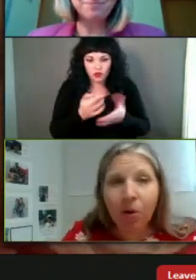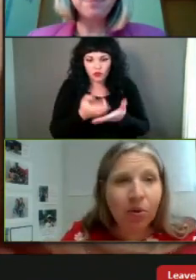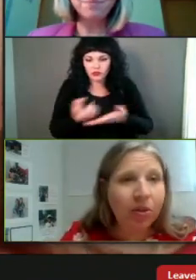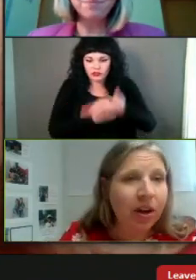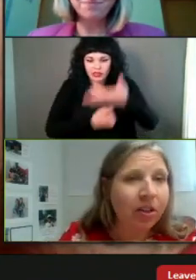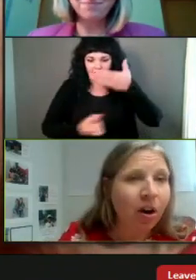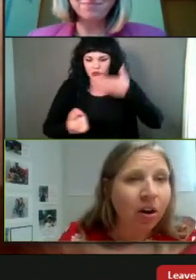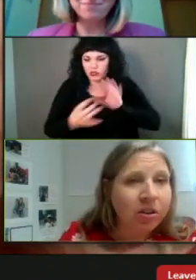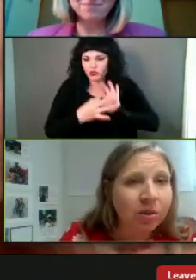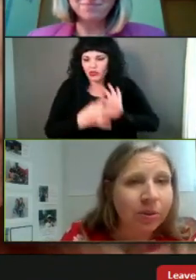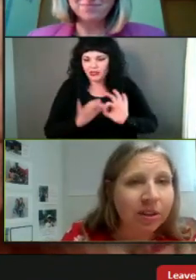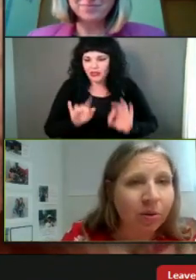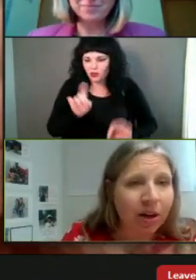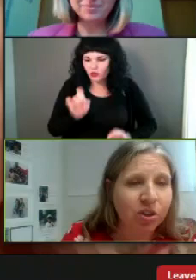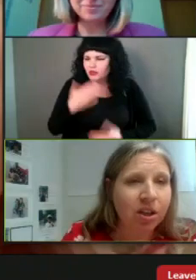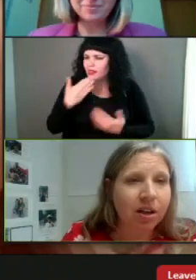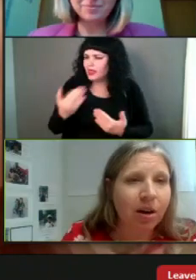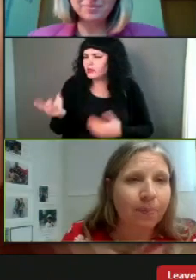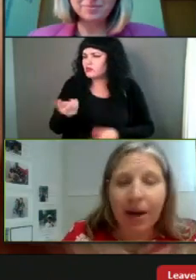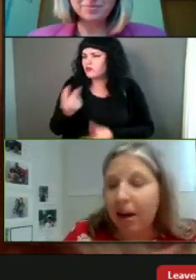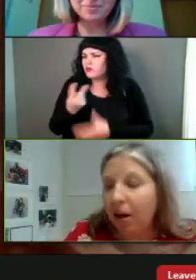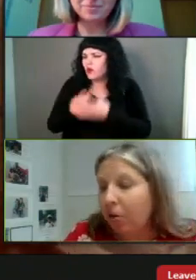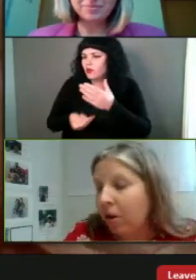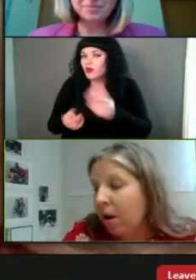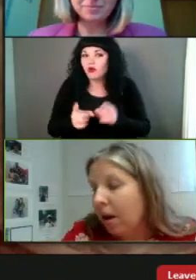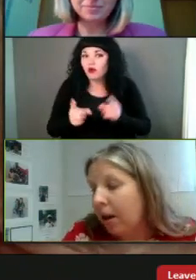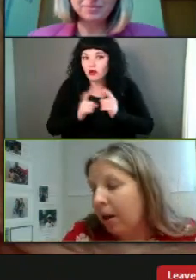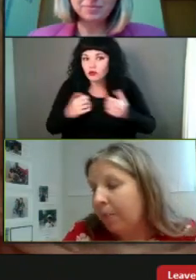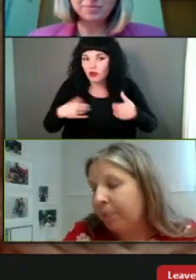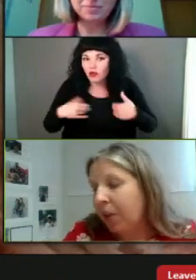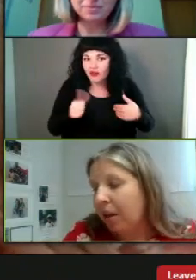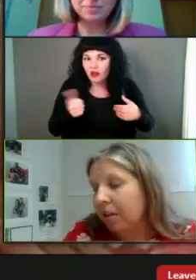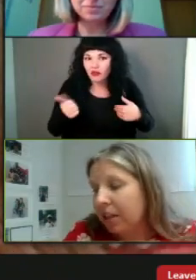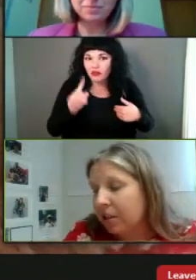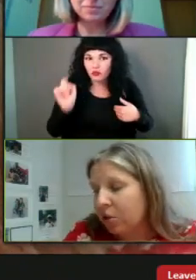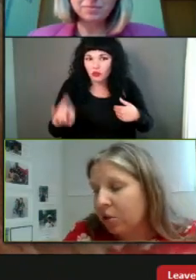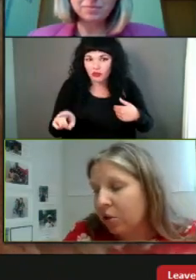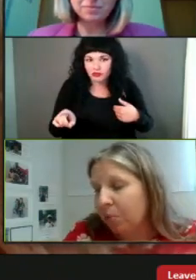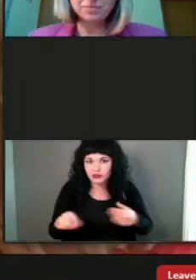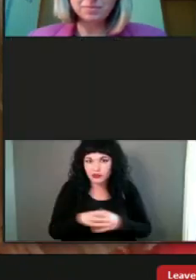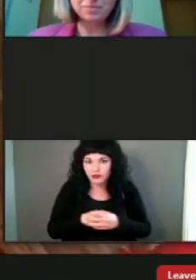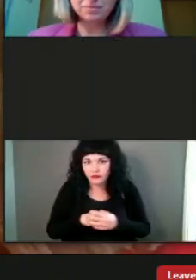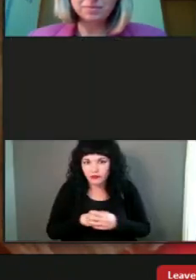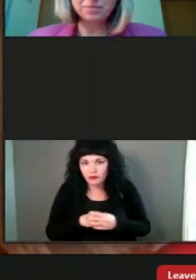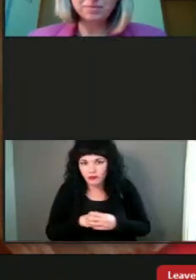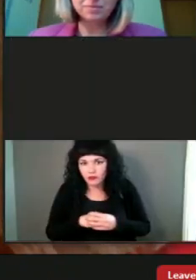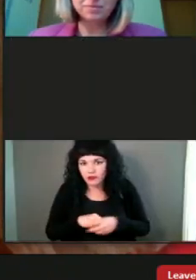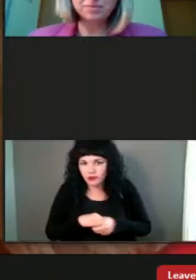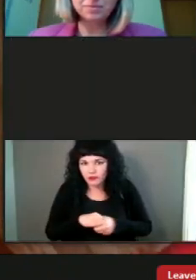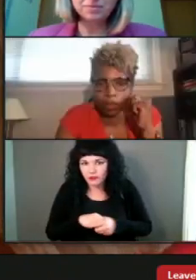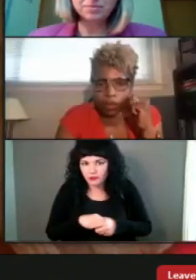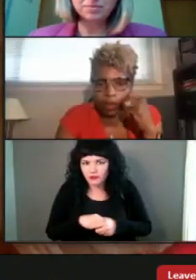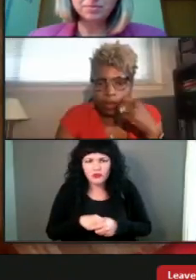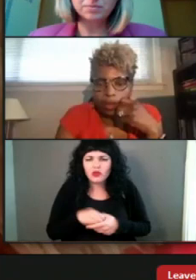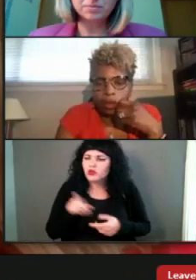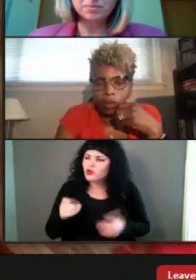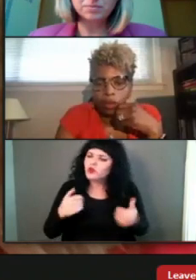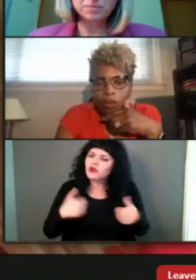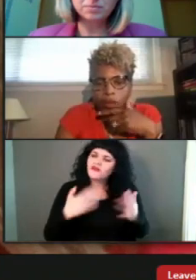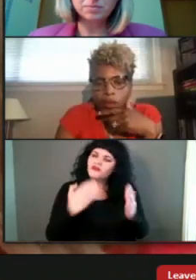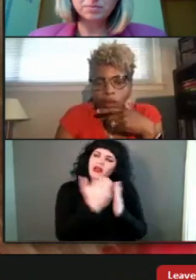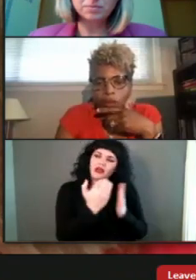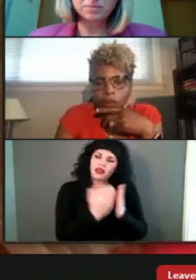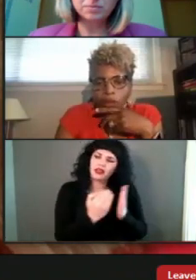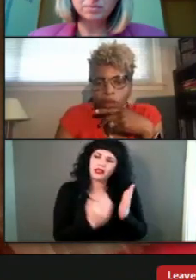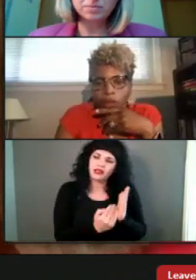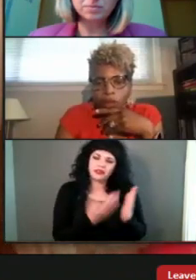you both. There also was a question about a list or a place where parents can go that